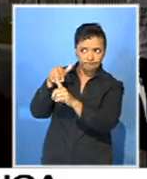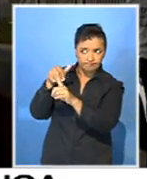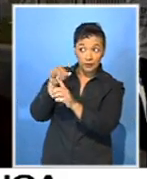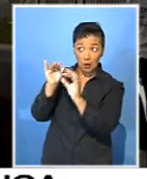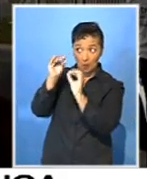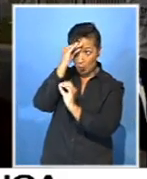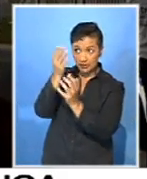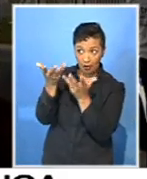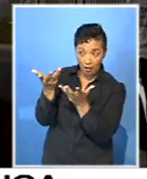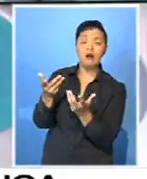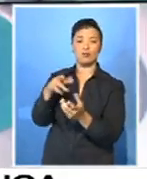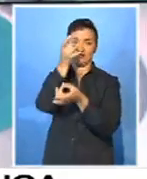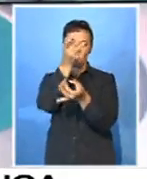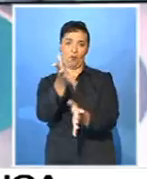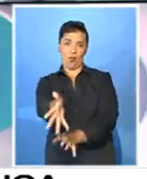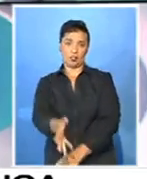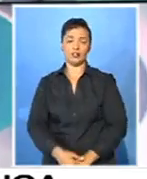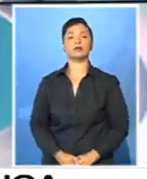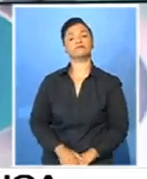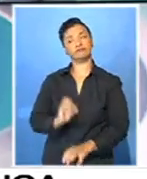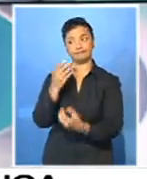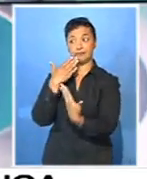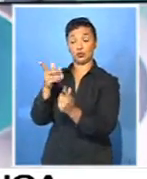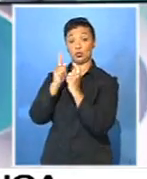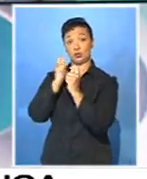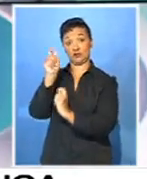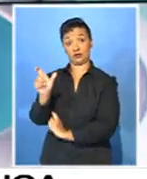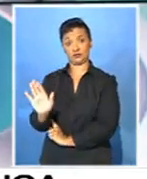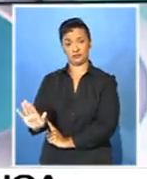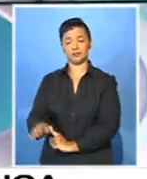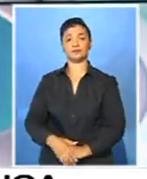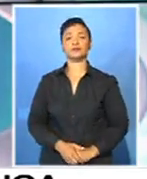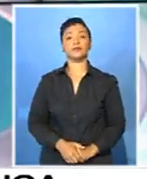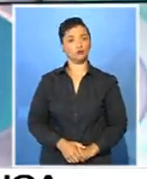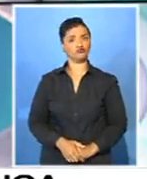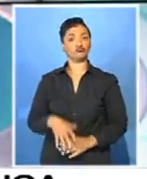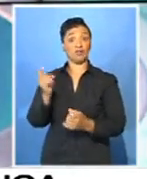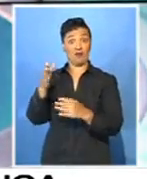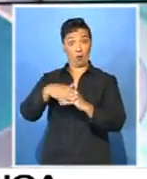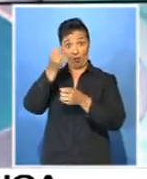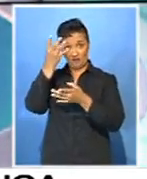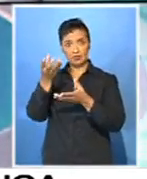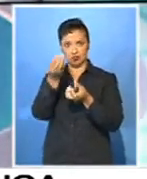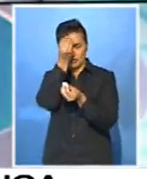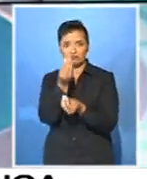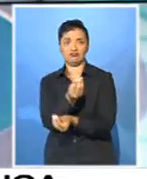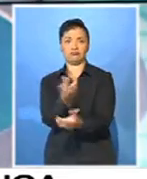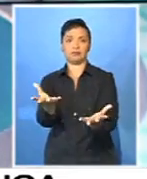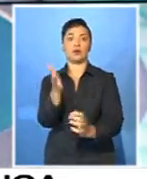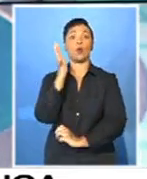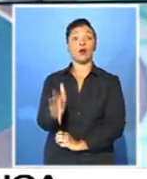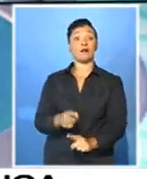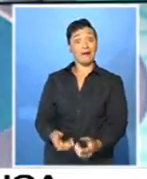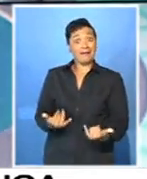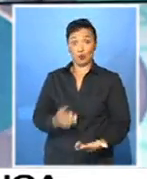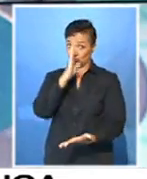see what they have to say. Okay, Mariska Botha, thank you very much indeed. So, a moving story. We'll keep you updated on that one. But the only thing